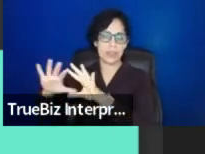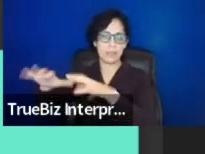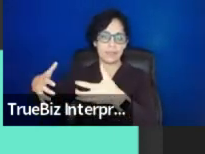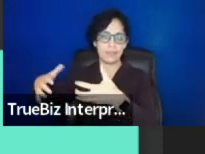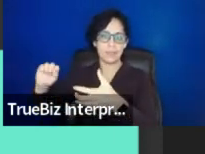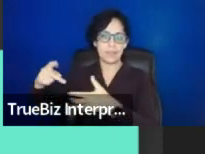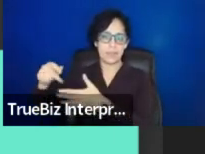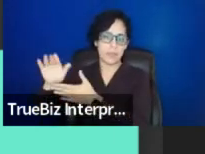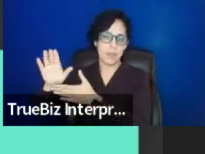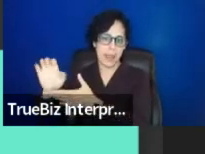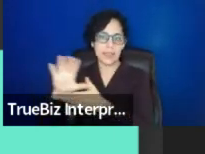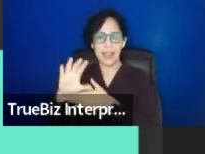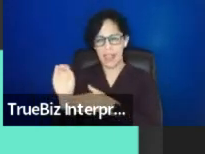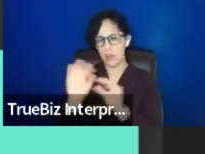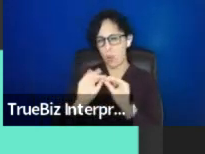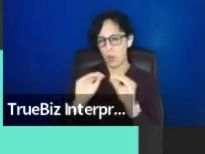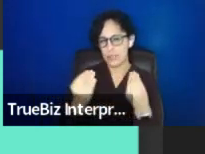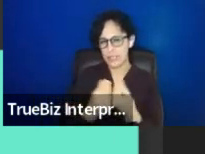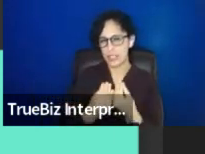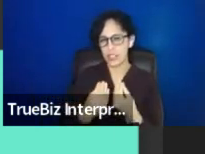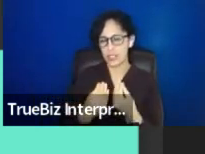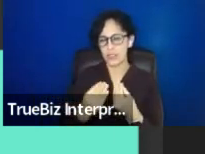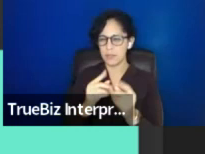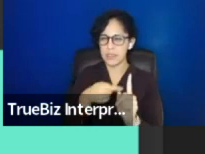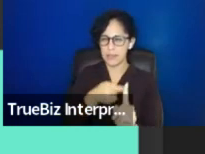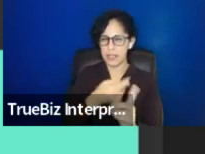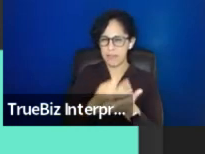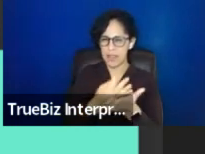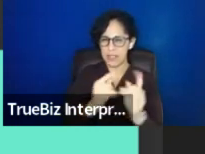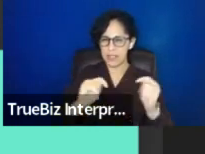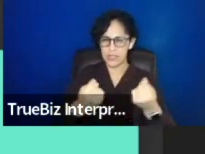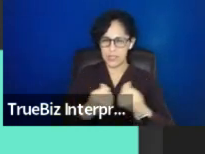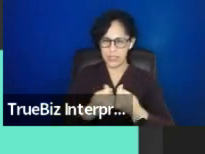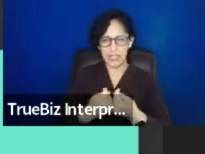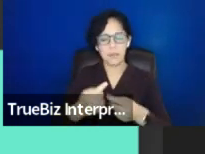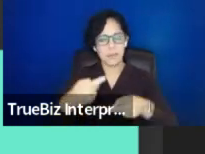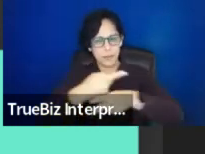the organization, particularly with our finance team, of how we can